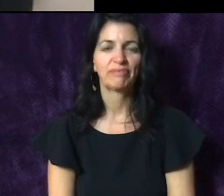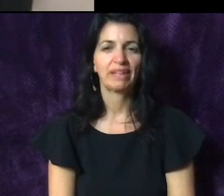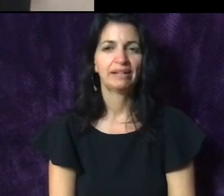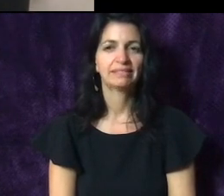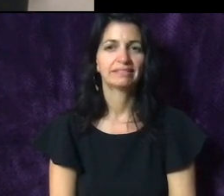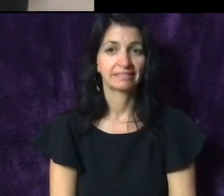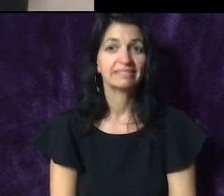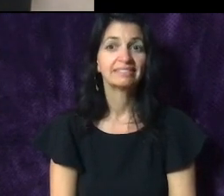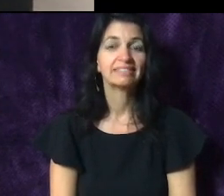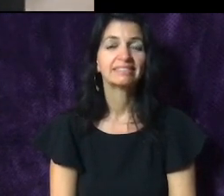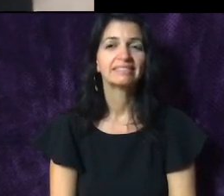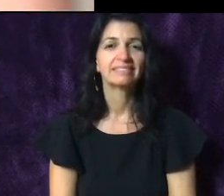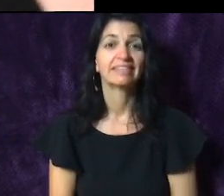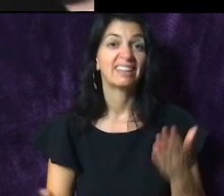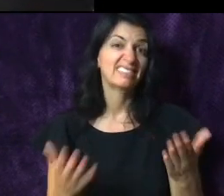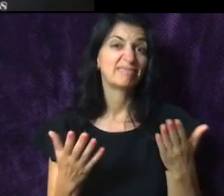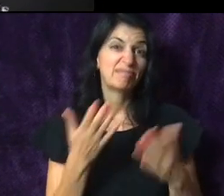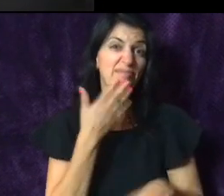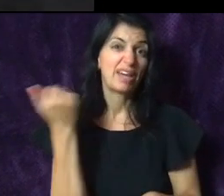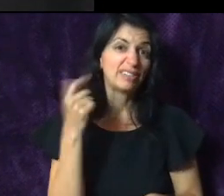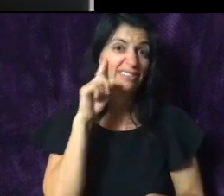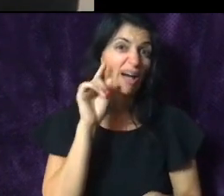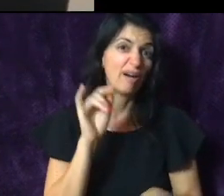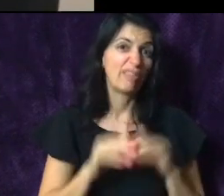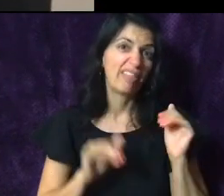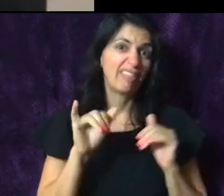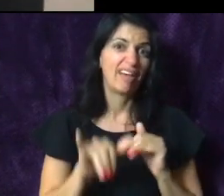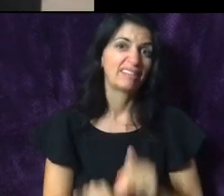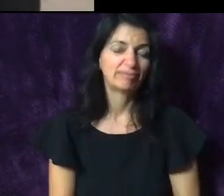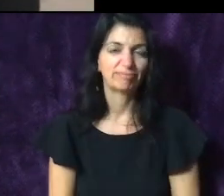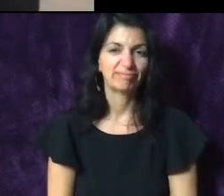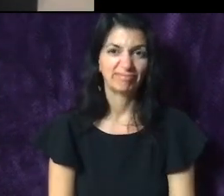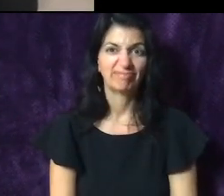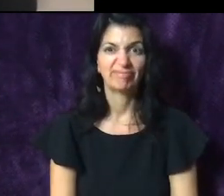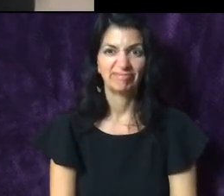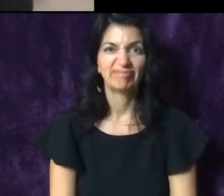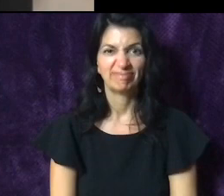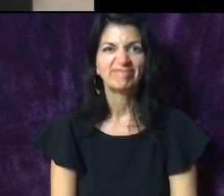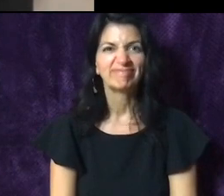the same time. That's kind of a better sound than this one.